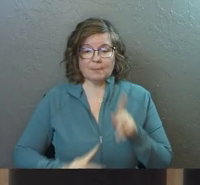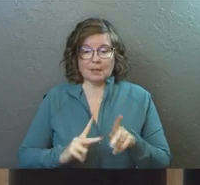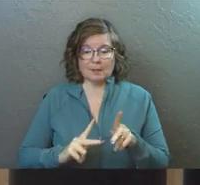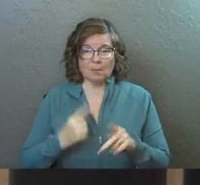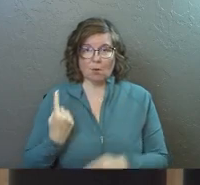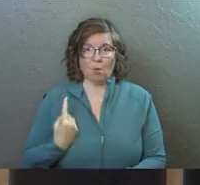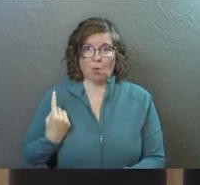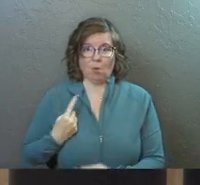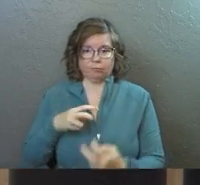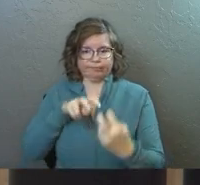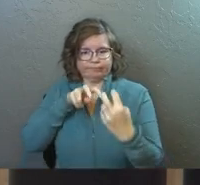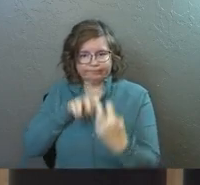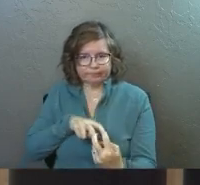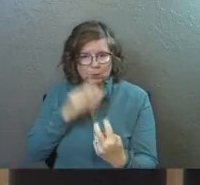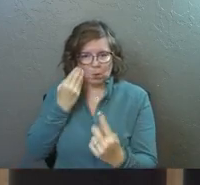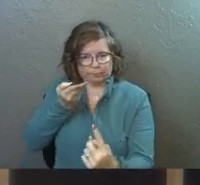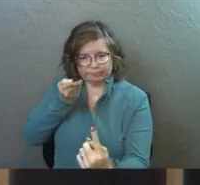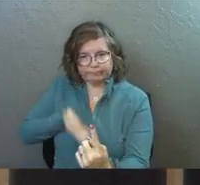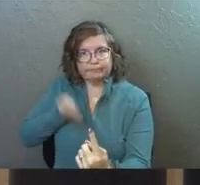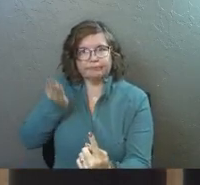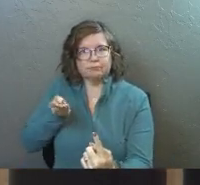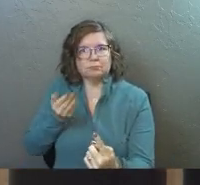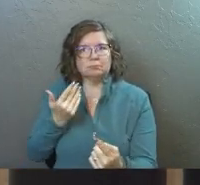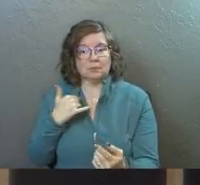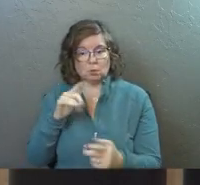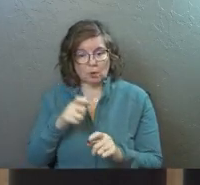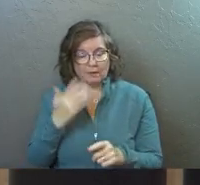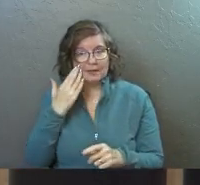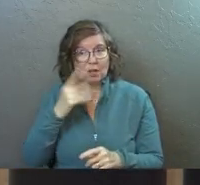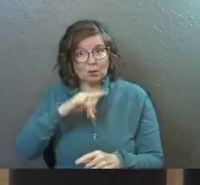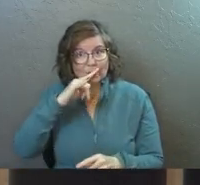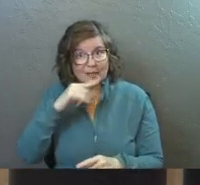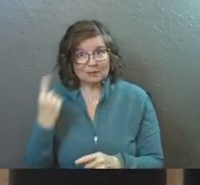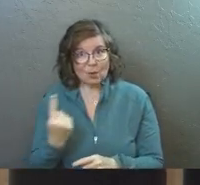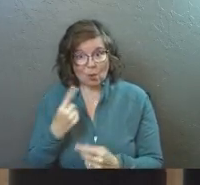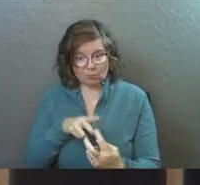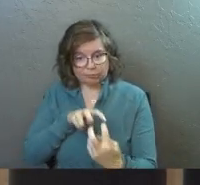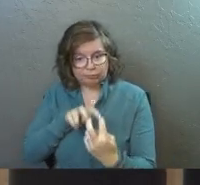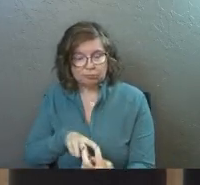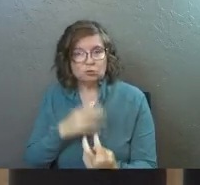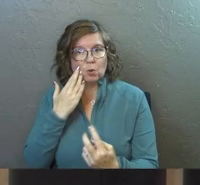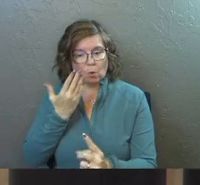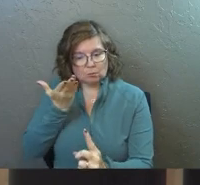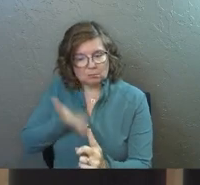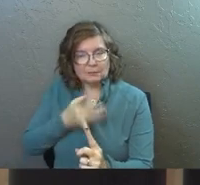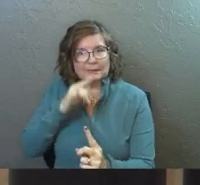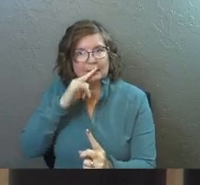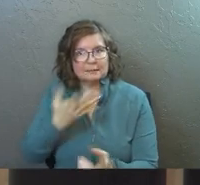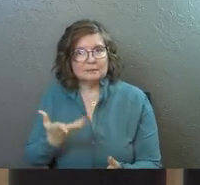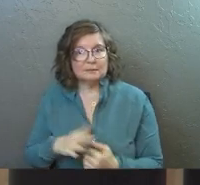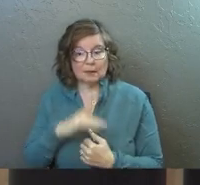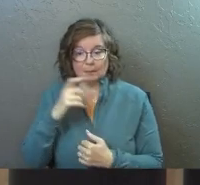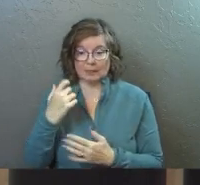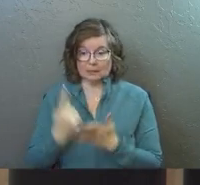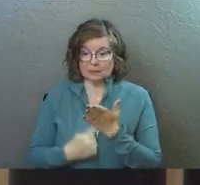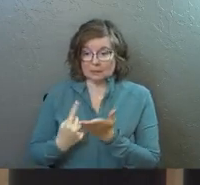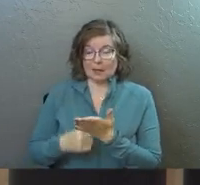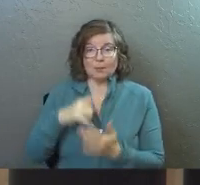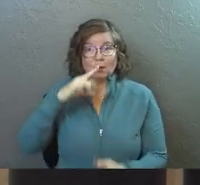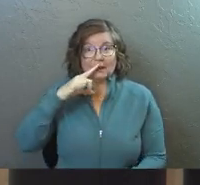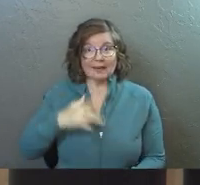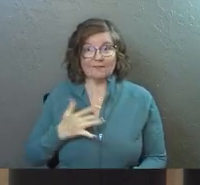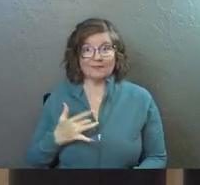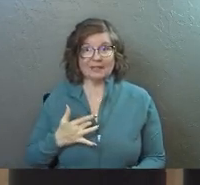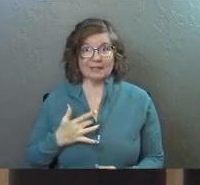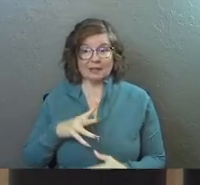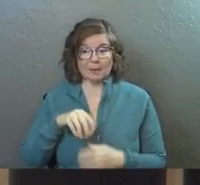people alone in order to get to know people. And you've got to get your kids alone in order to get to know your kids. Because sometimes your kids